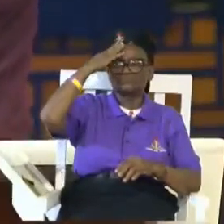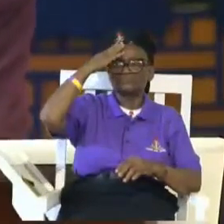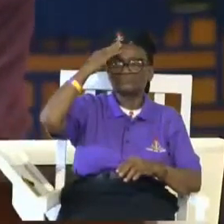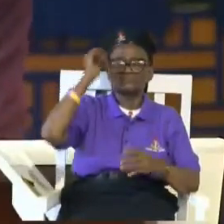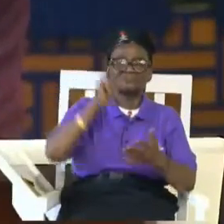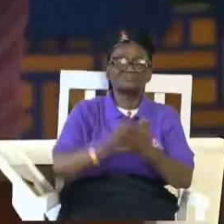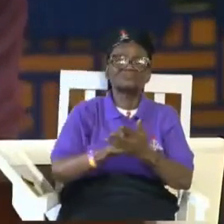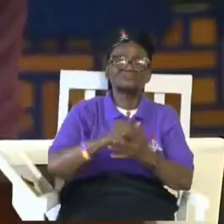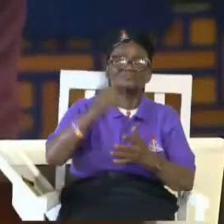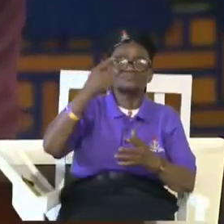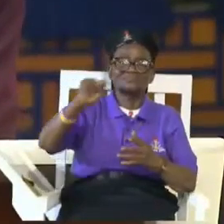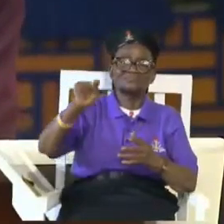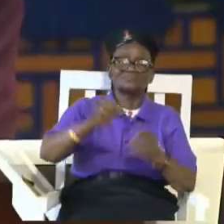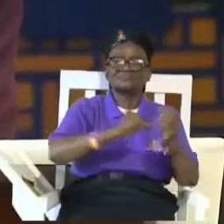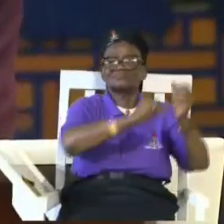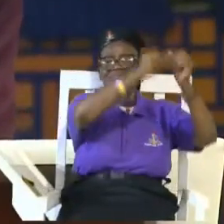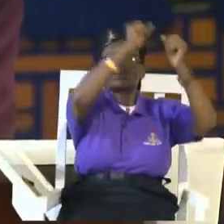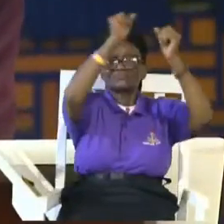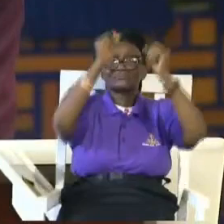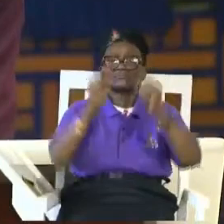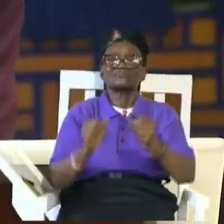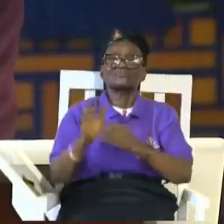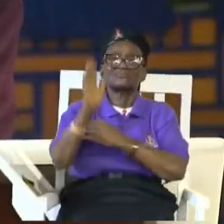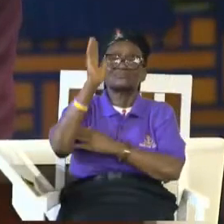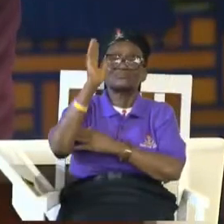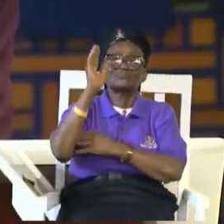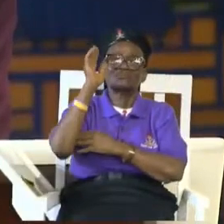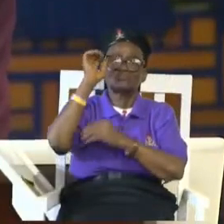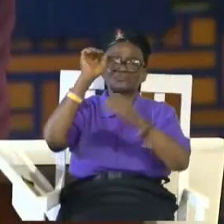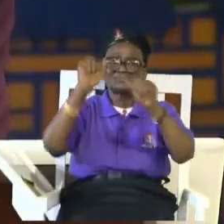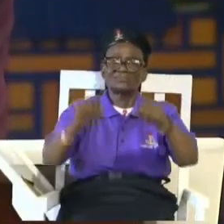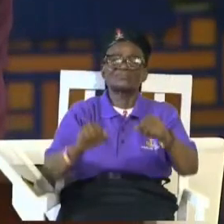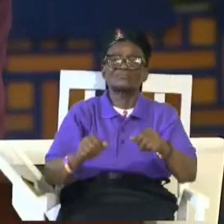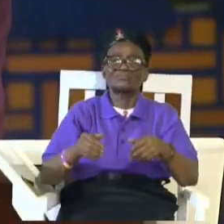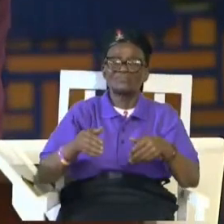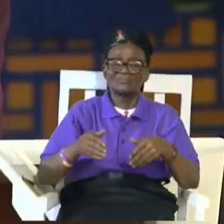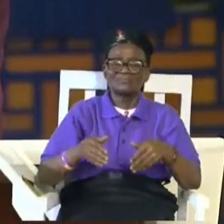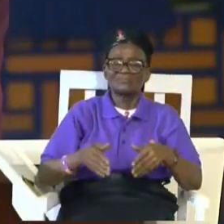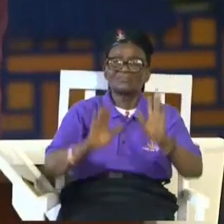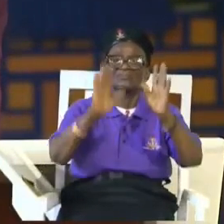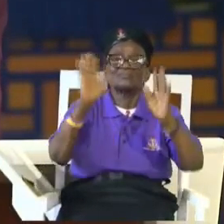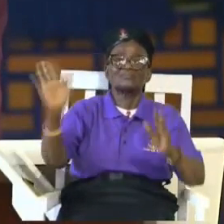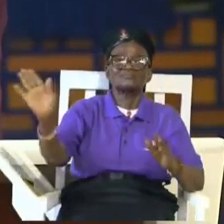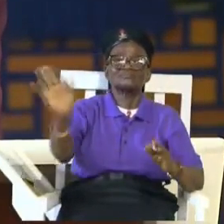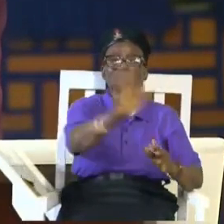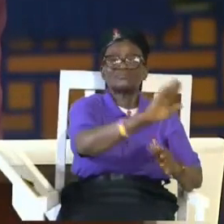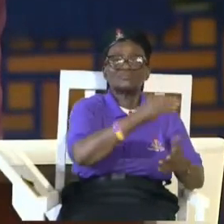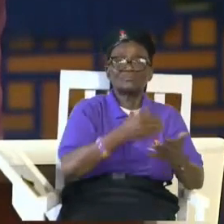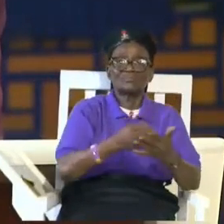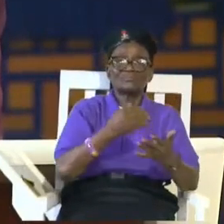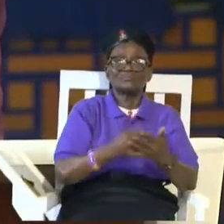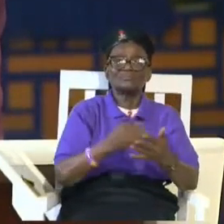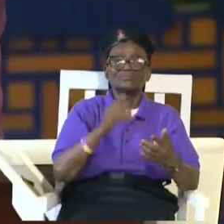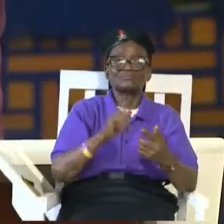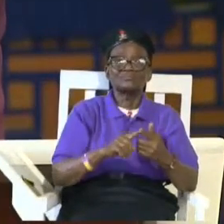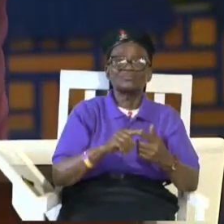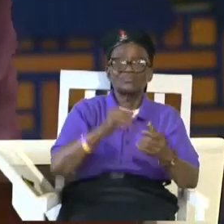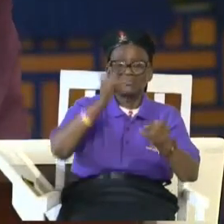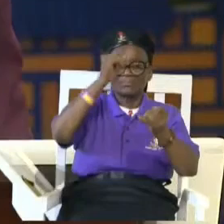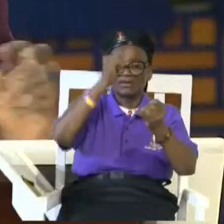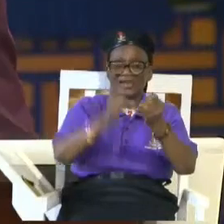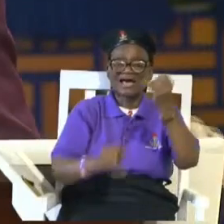that the Almighty God can allow your money to last for 1,000